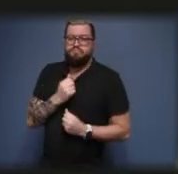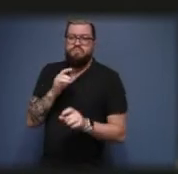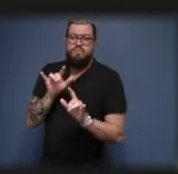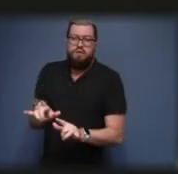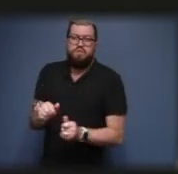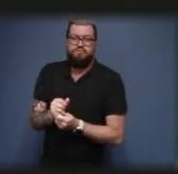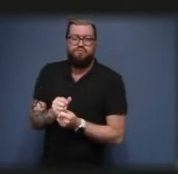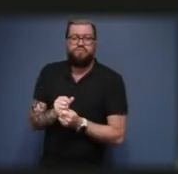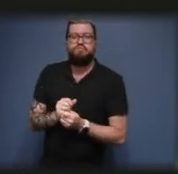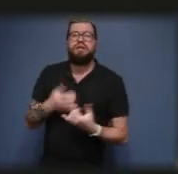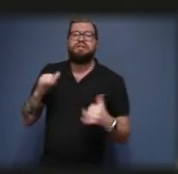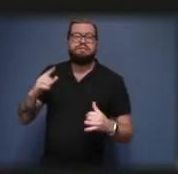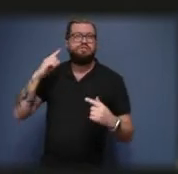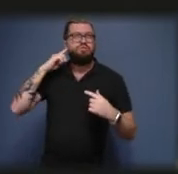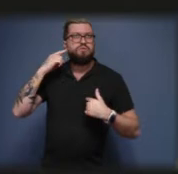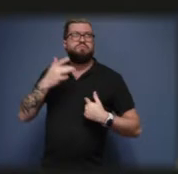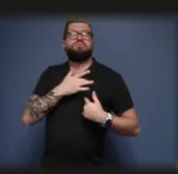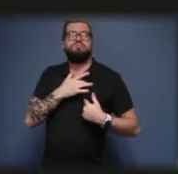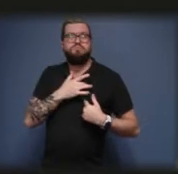quiet.